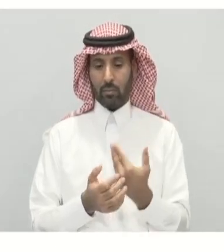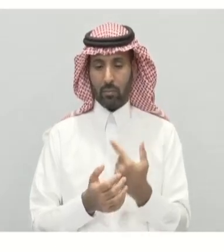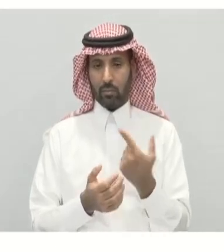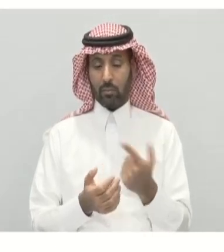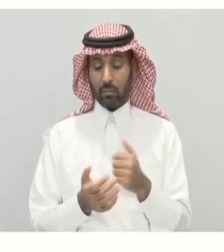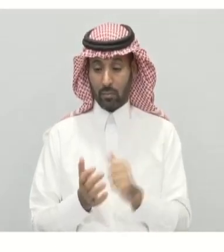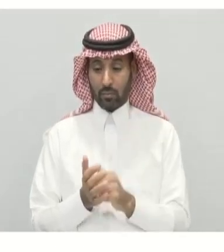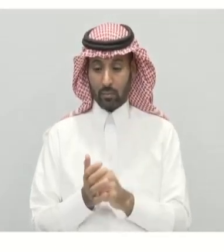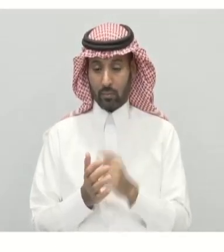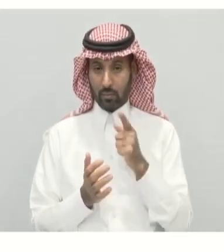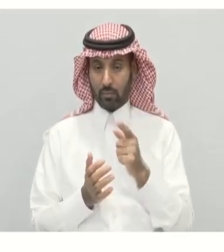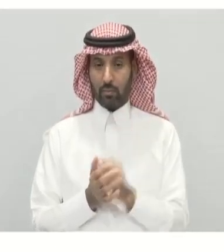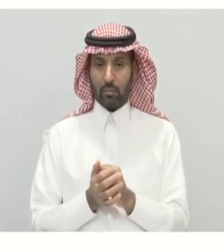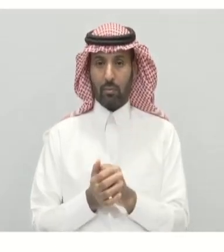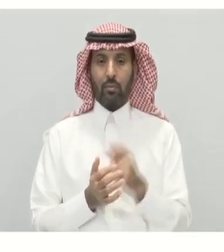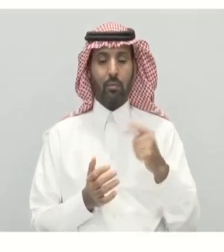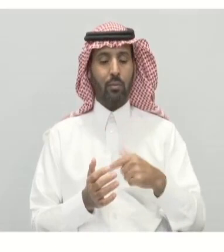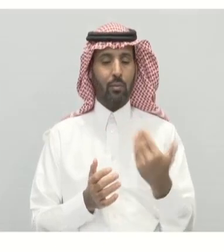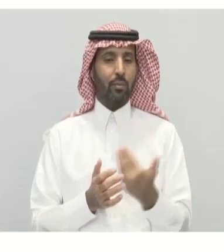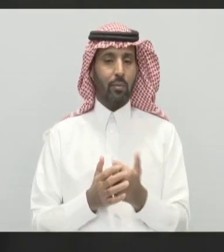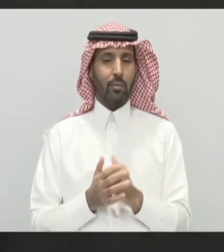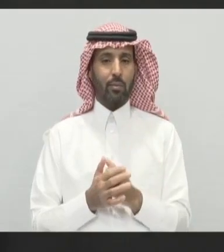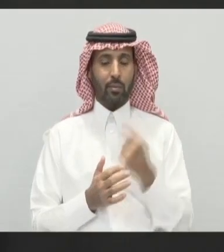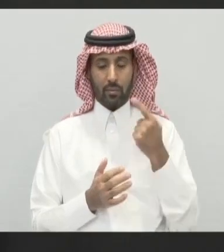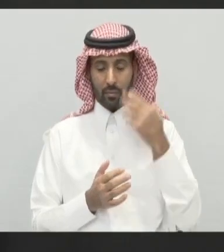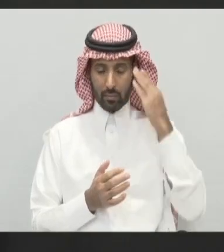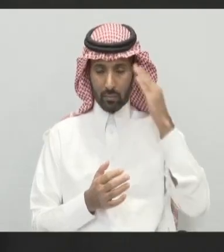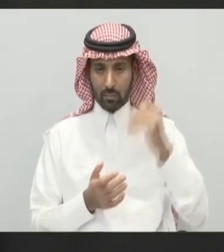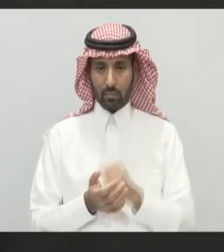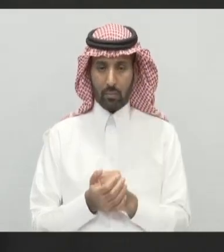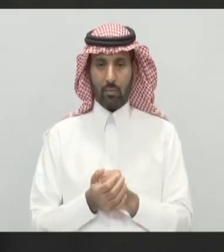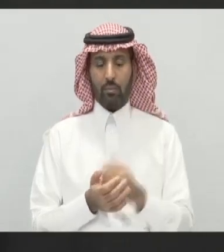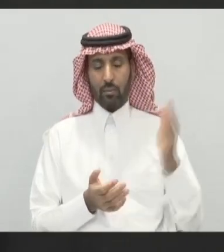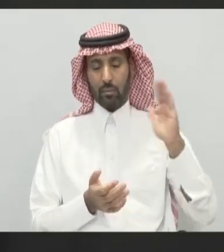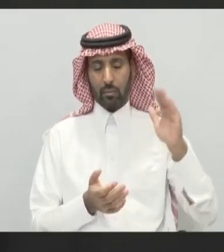this is for your homework. I guess that is it for today. And thank you so much for your time.